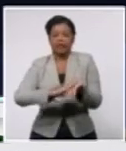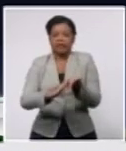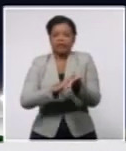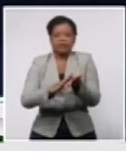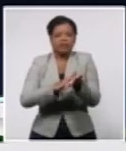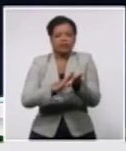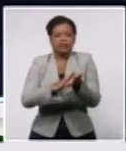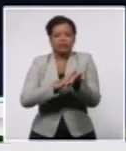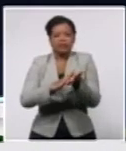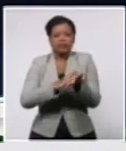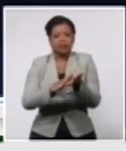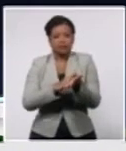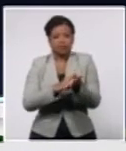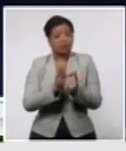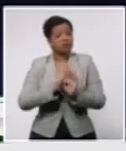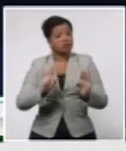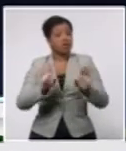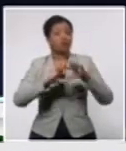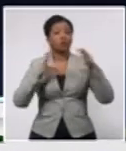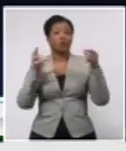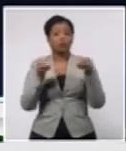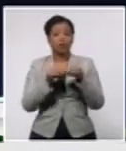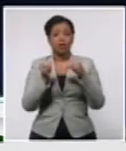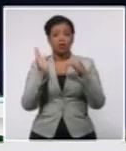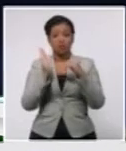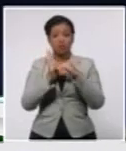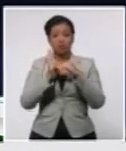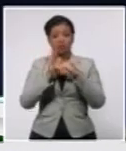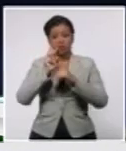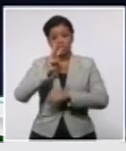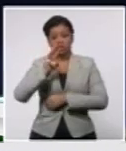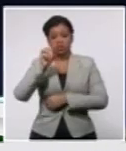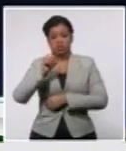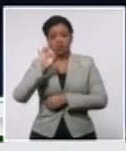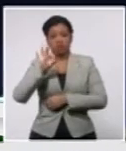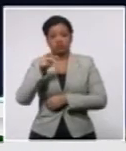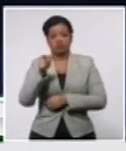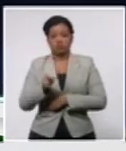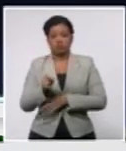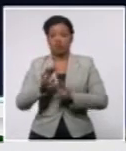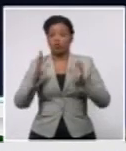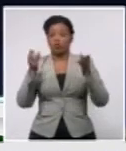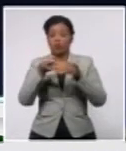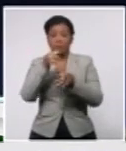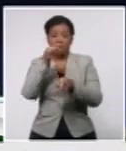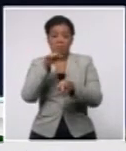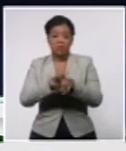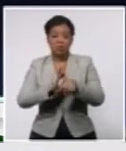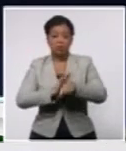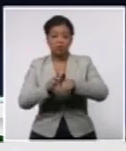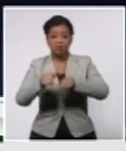The 4 cases were asymptomatic, and in the cumulative in the pandemic,